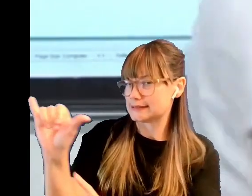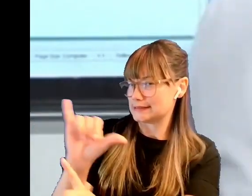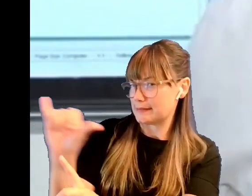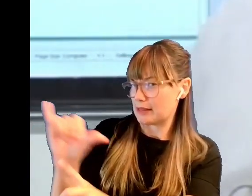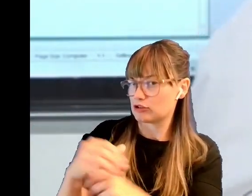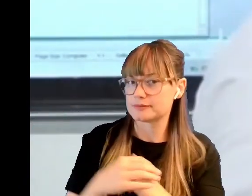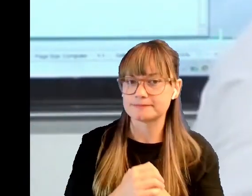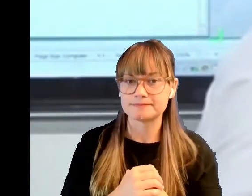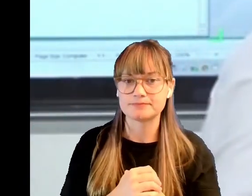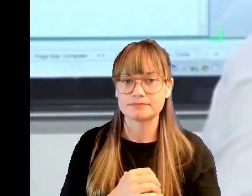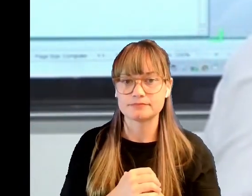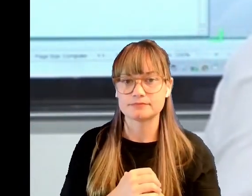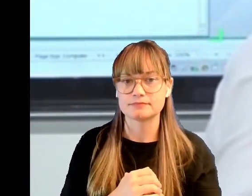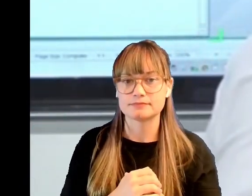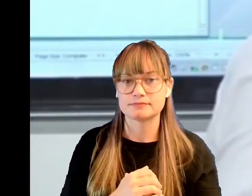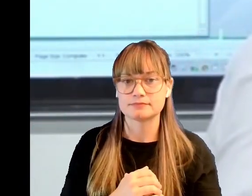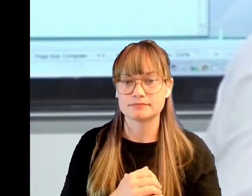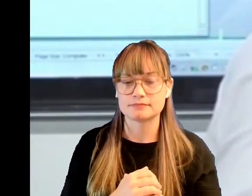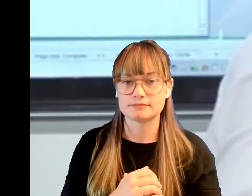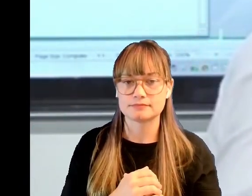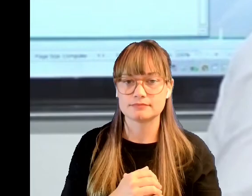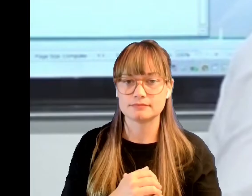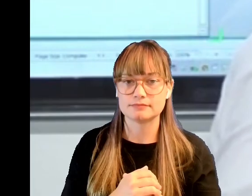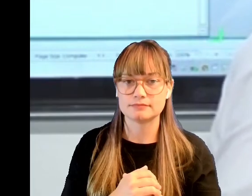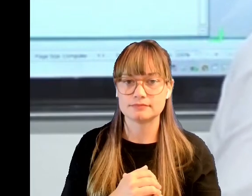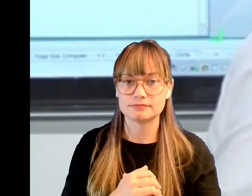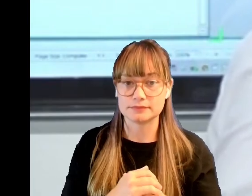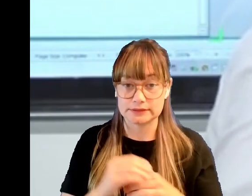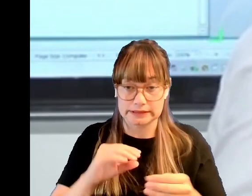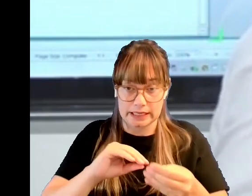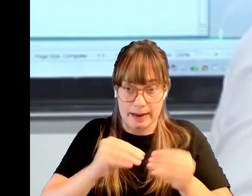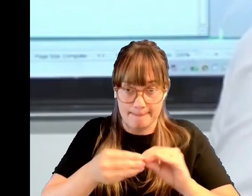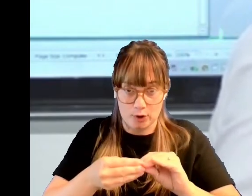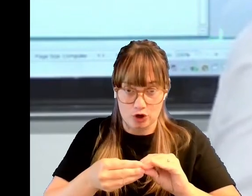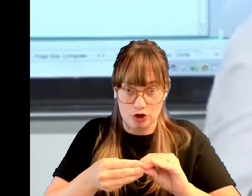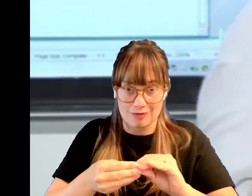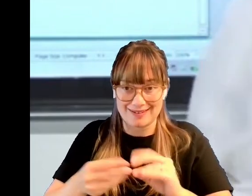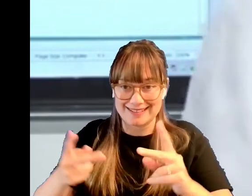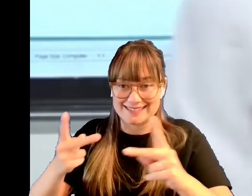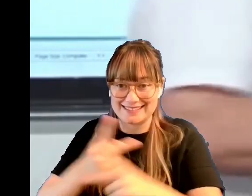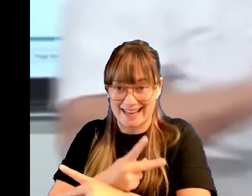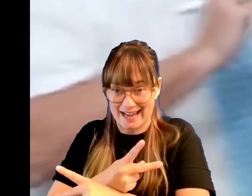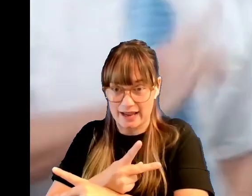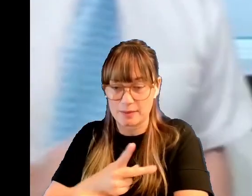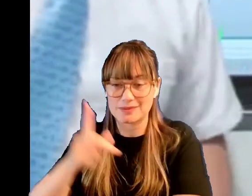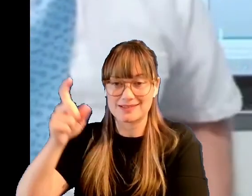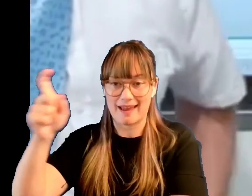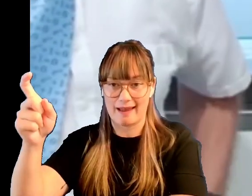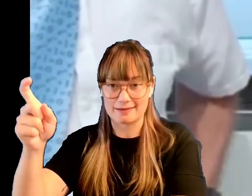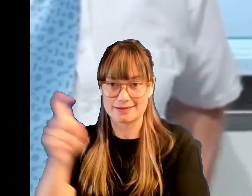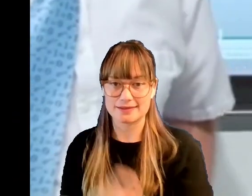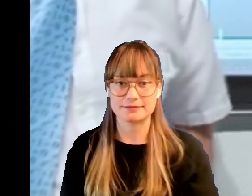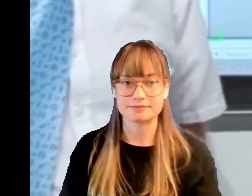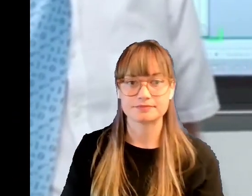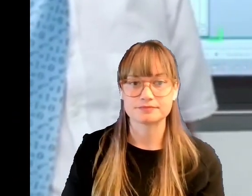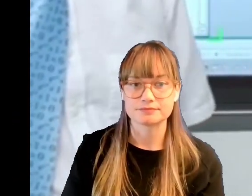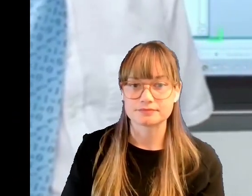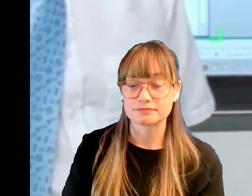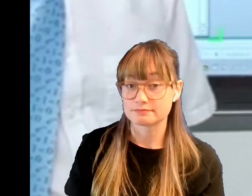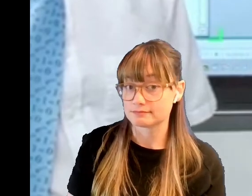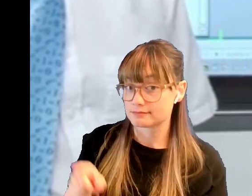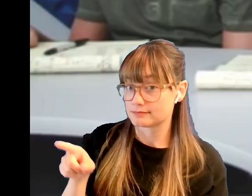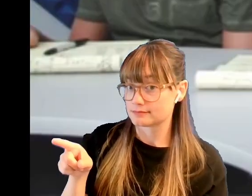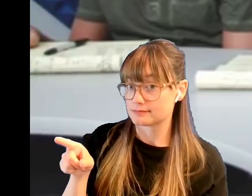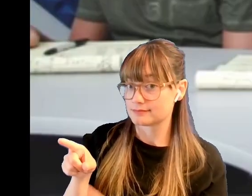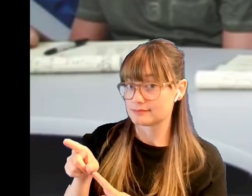it? It's going to be some number times some number to the x power.